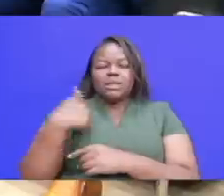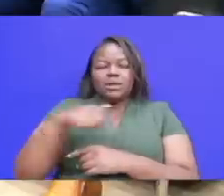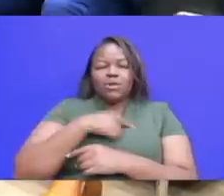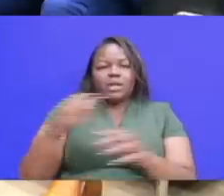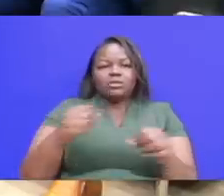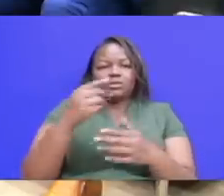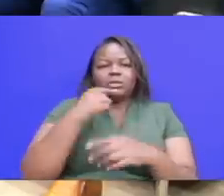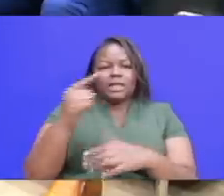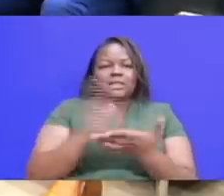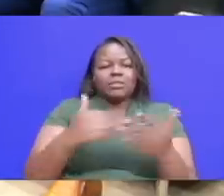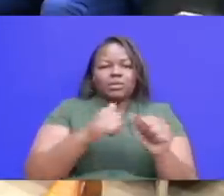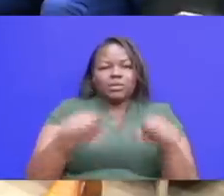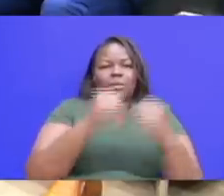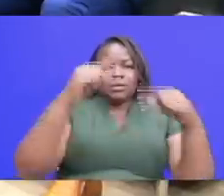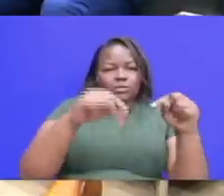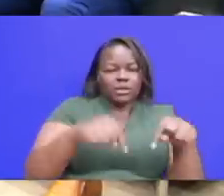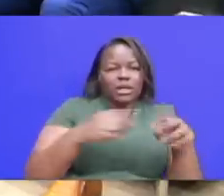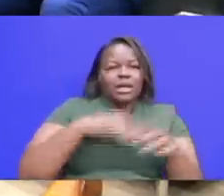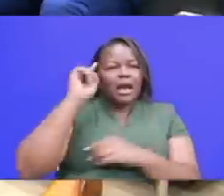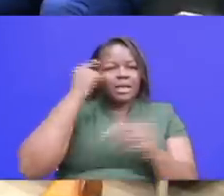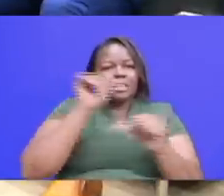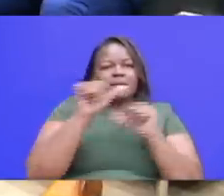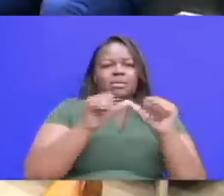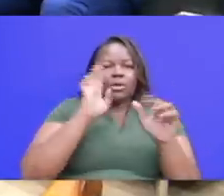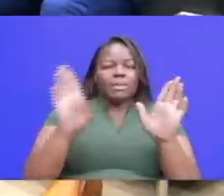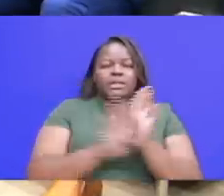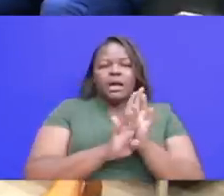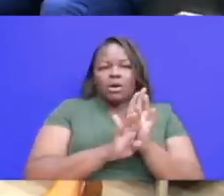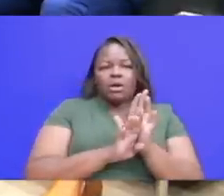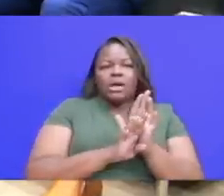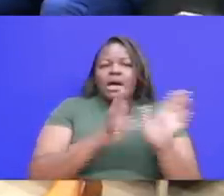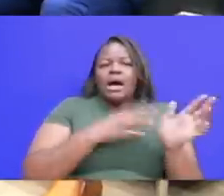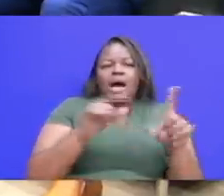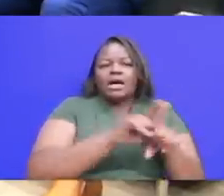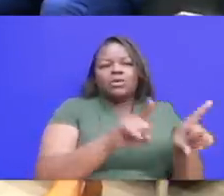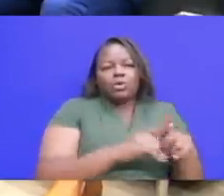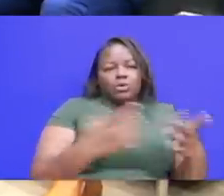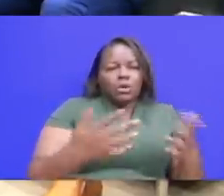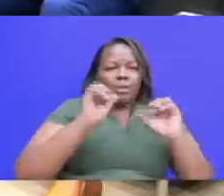today. And I think it's an issue of betrayal. Betrayal and a possibility of resentment.